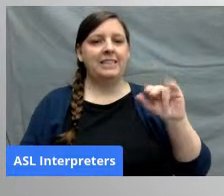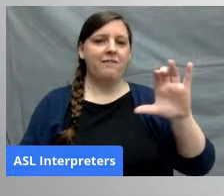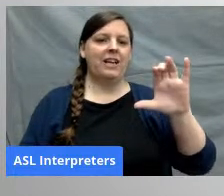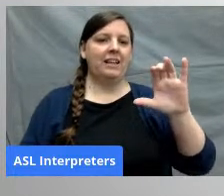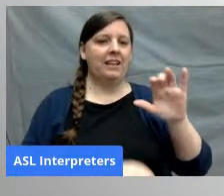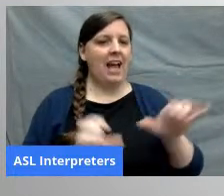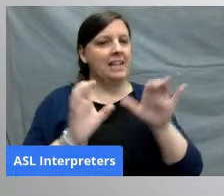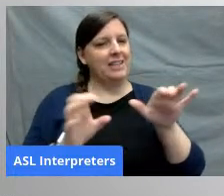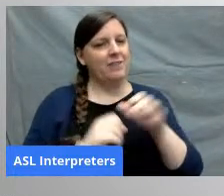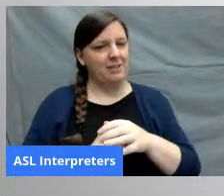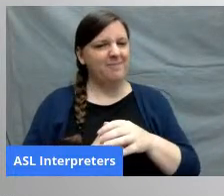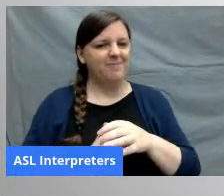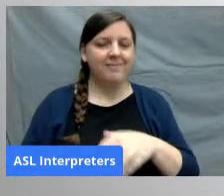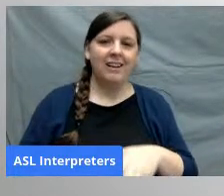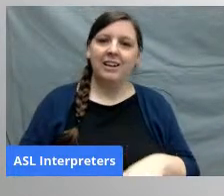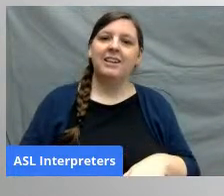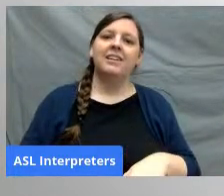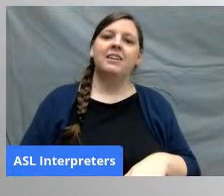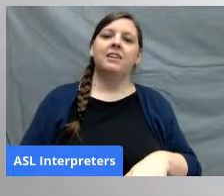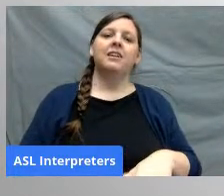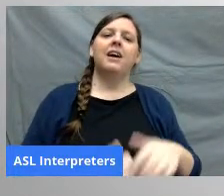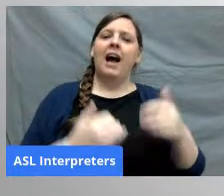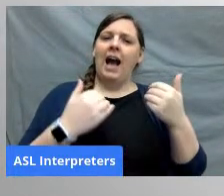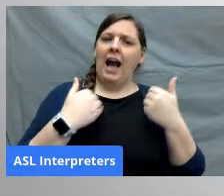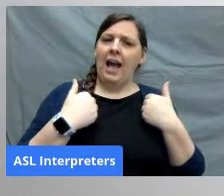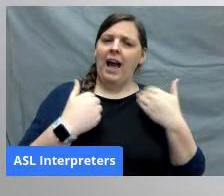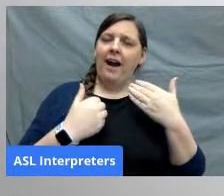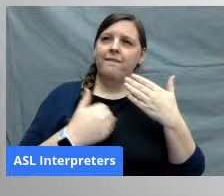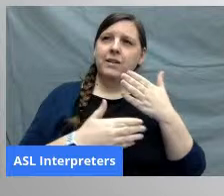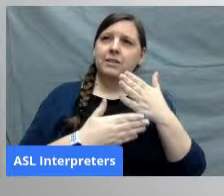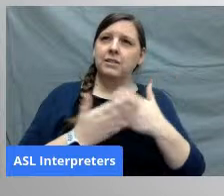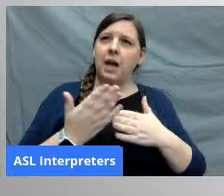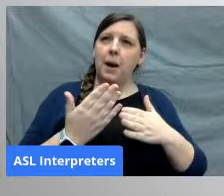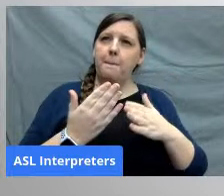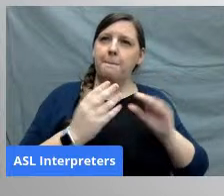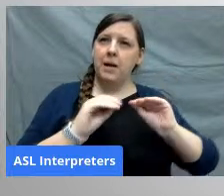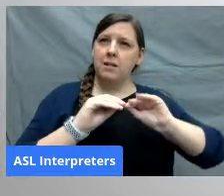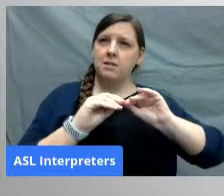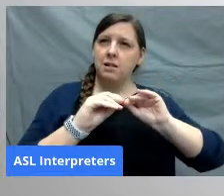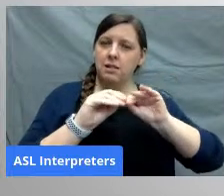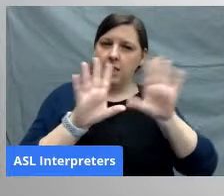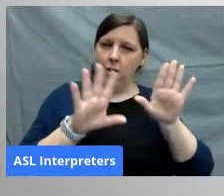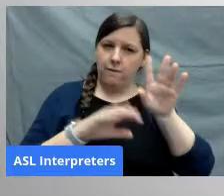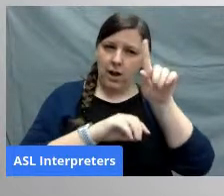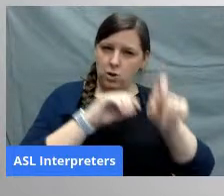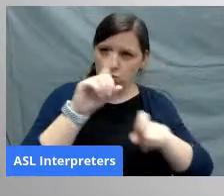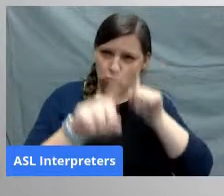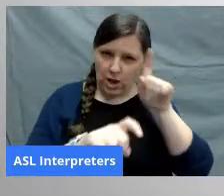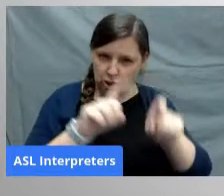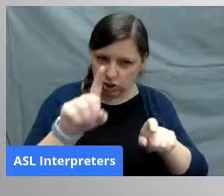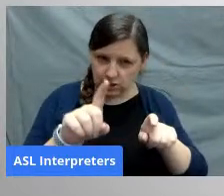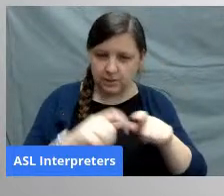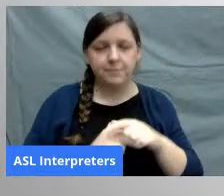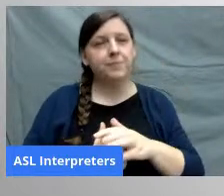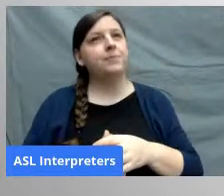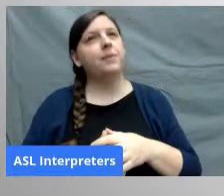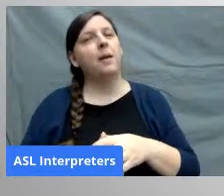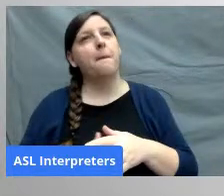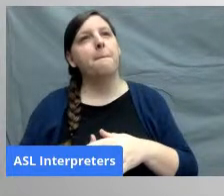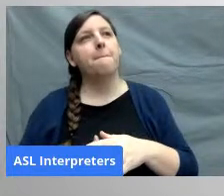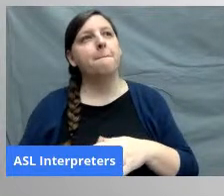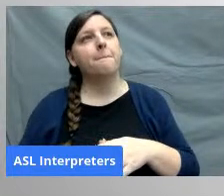I have some clarifying questions really quickly as I'm looking at this. So what happens